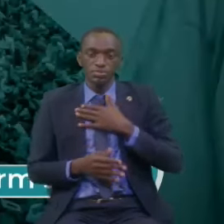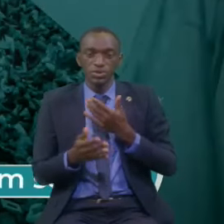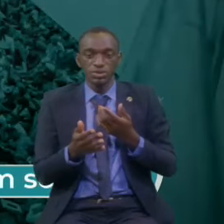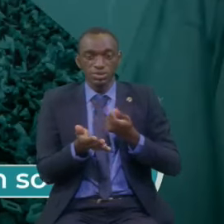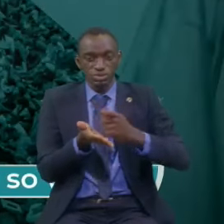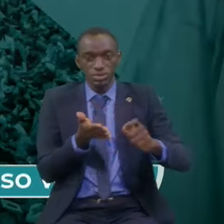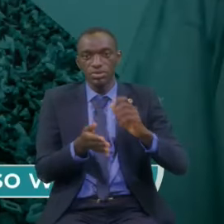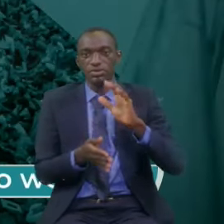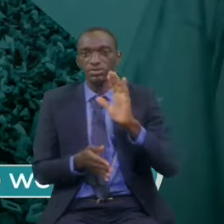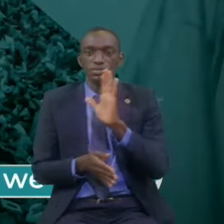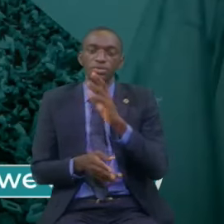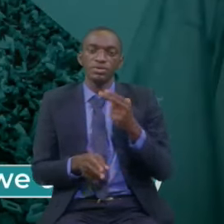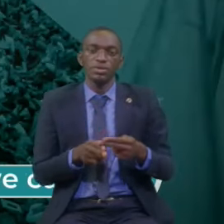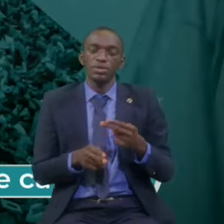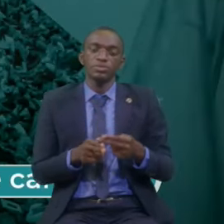Please get to them.